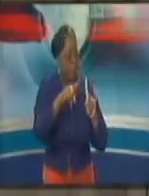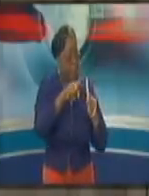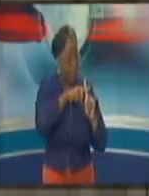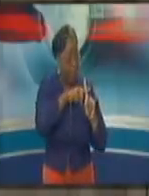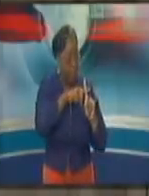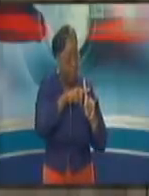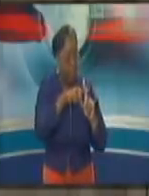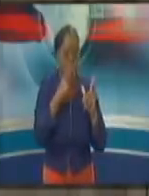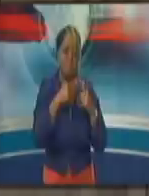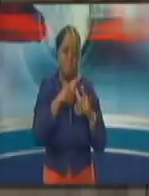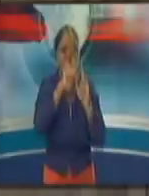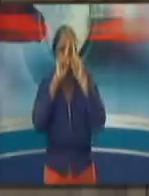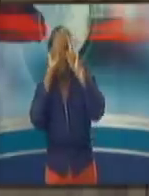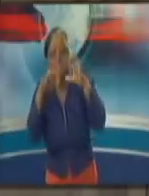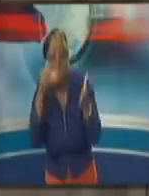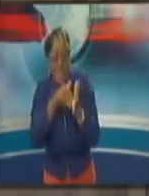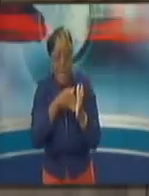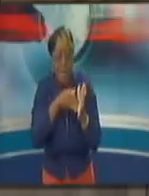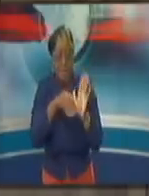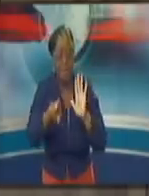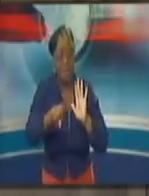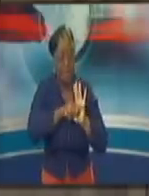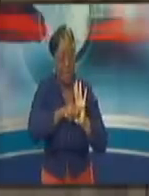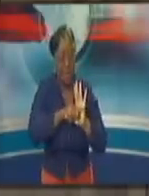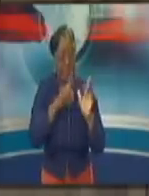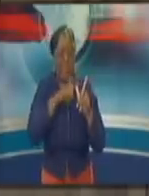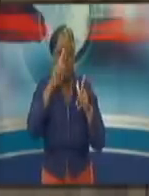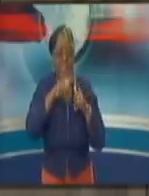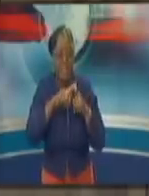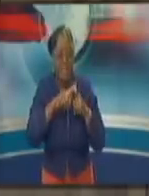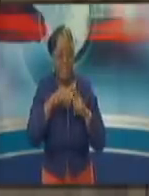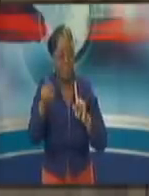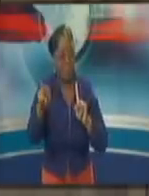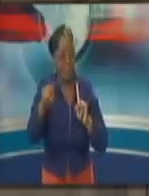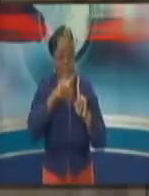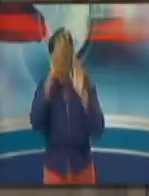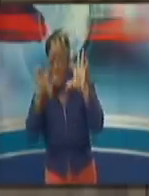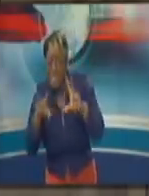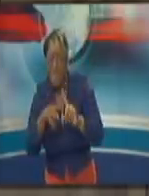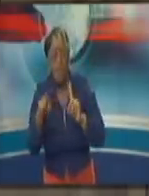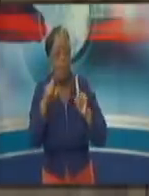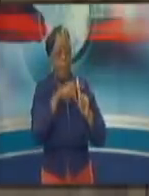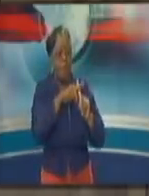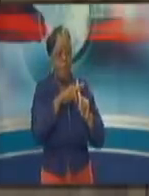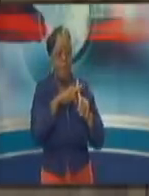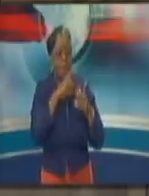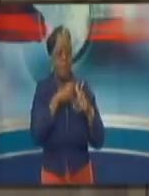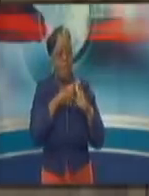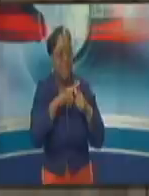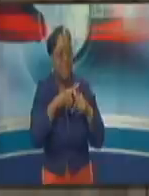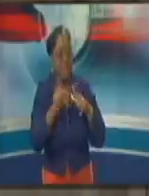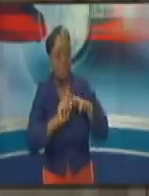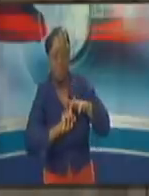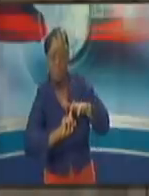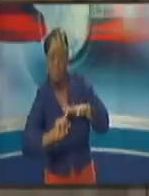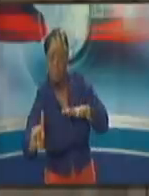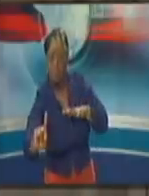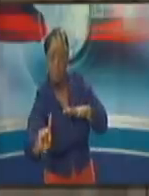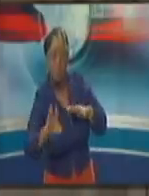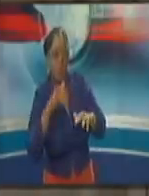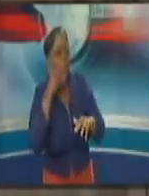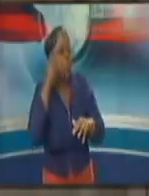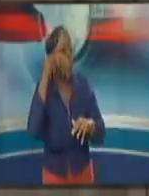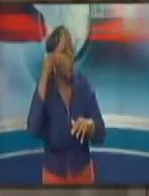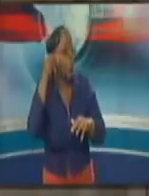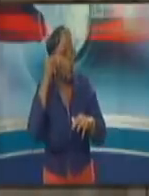right? And we have seen that happen in Trinidad. So you have the disease. Our discharge criteria is very rigid. As you know, it is different